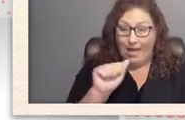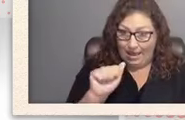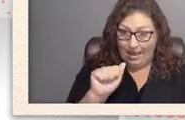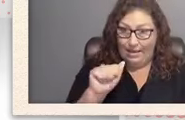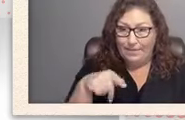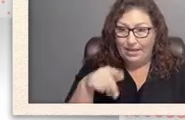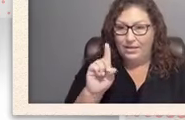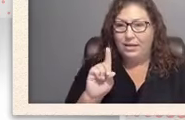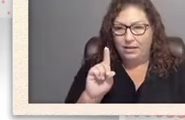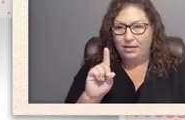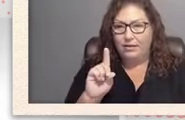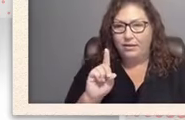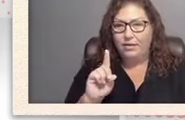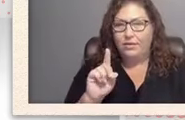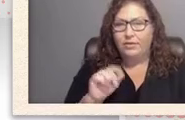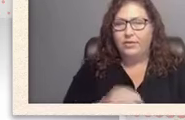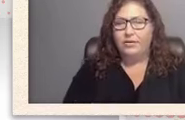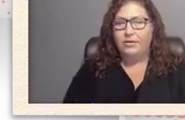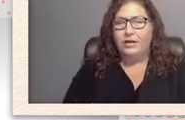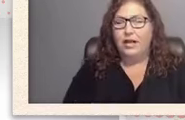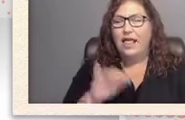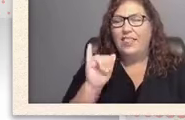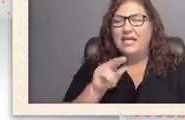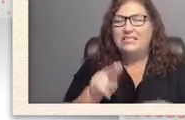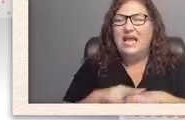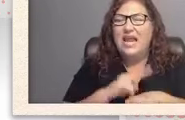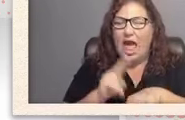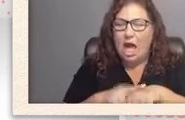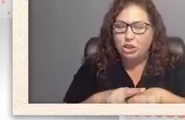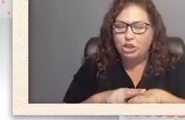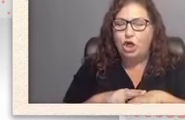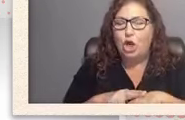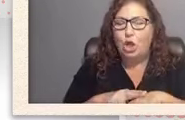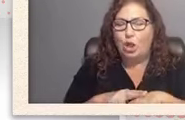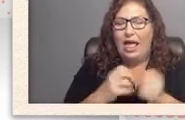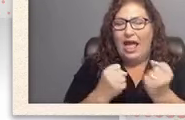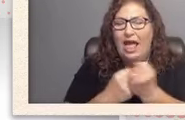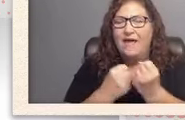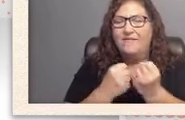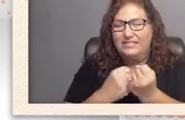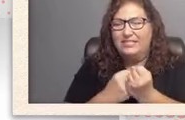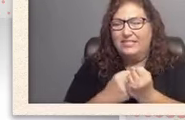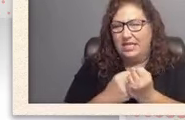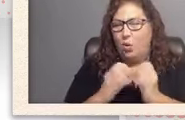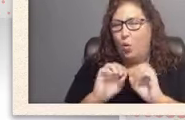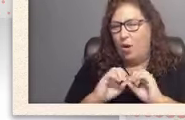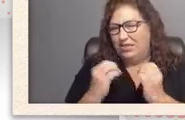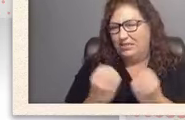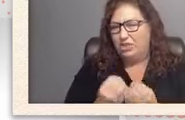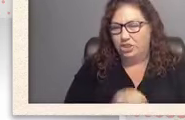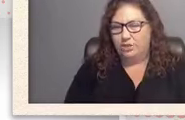AAPD, is a national advocacy organization.